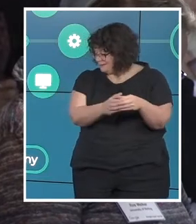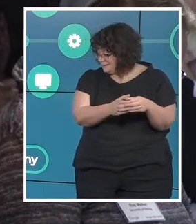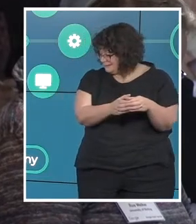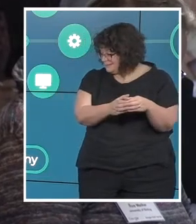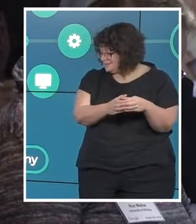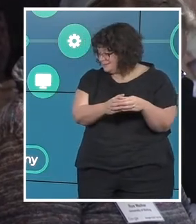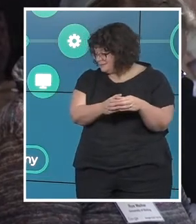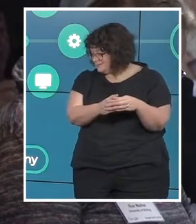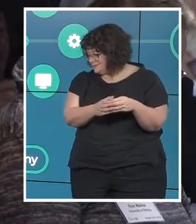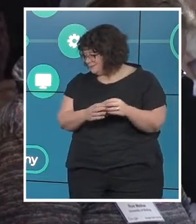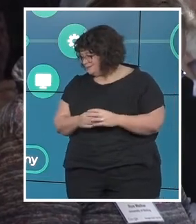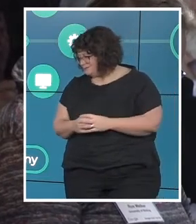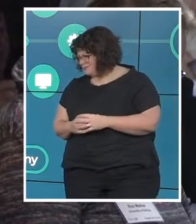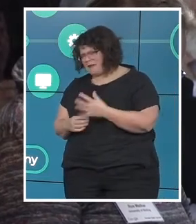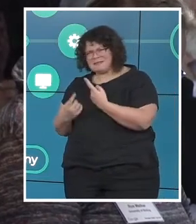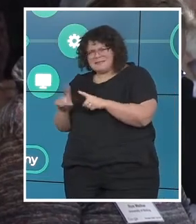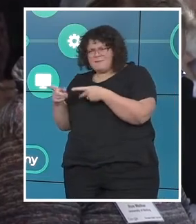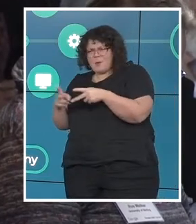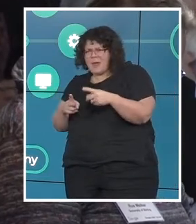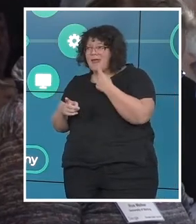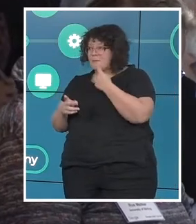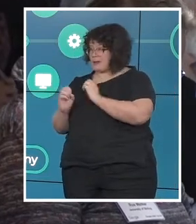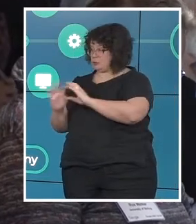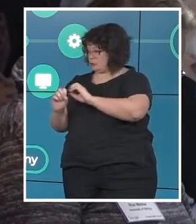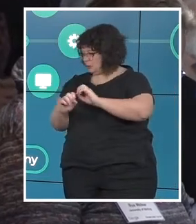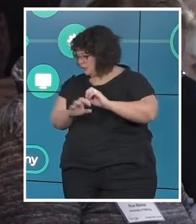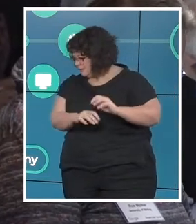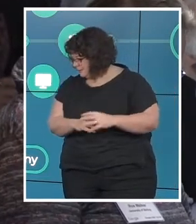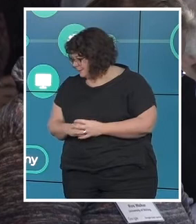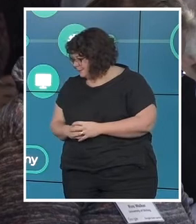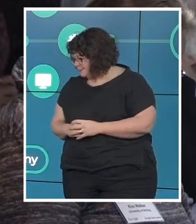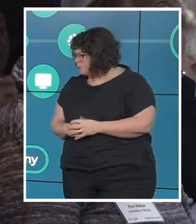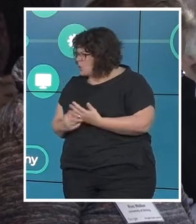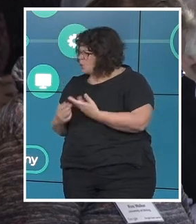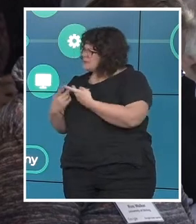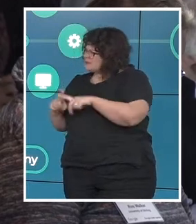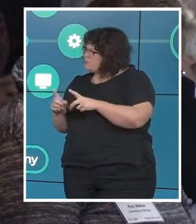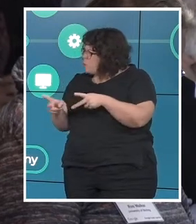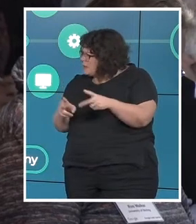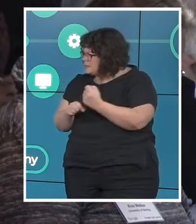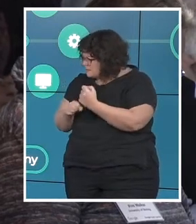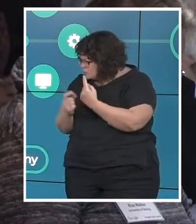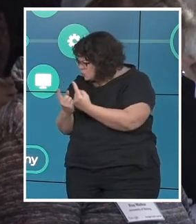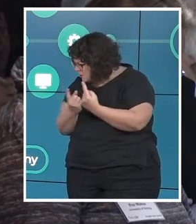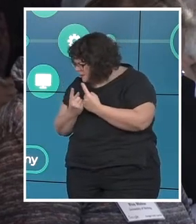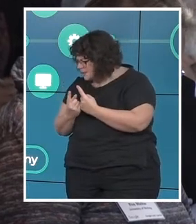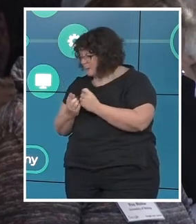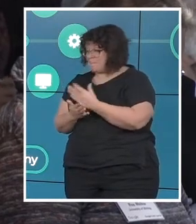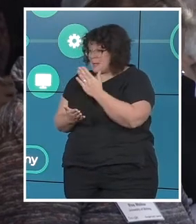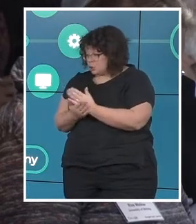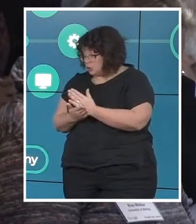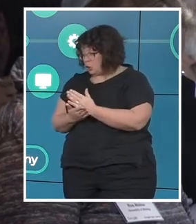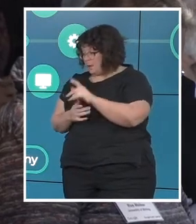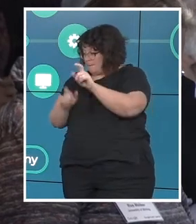but always make sure that people have the right to access the information that the map is conveying, as well as trying to optimise the map itself. We've got guidelines